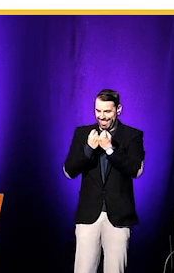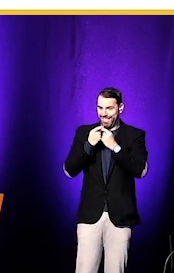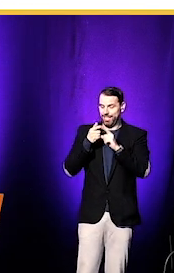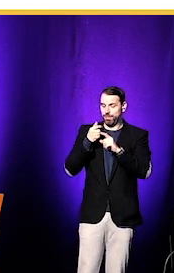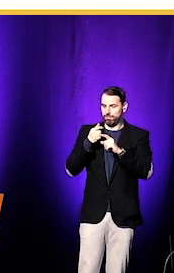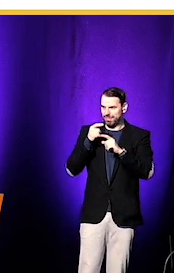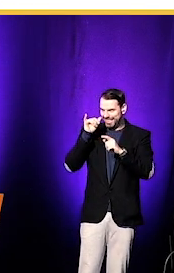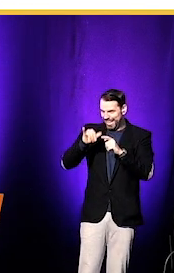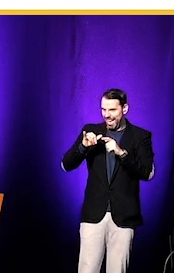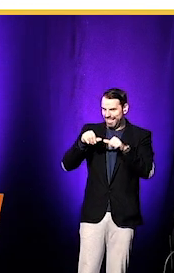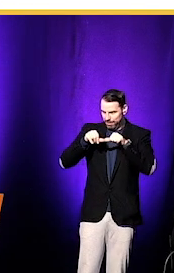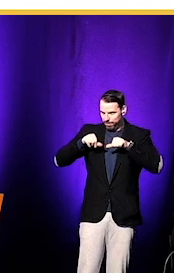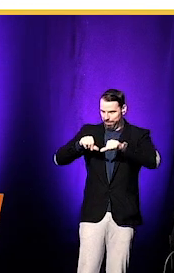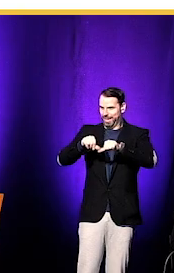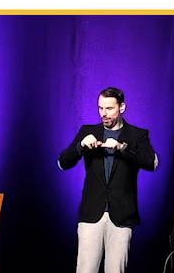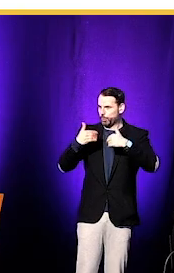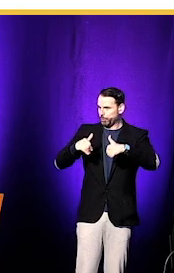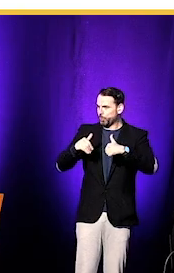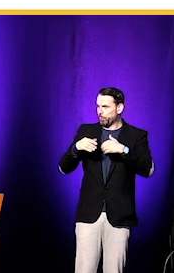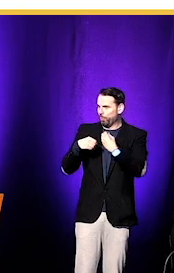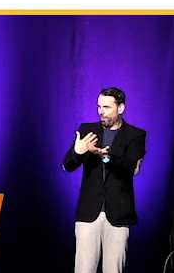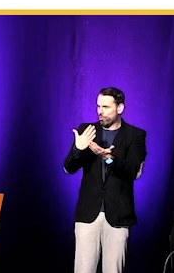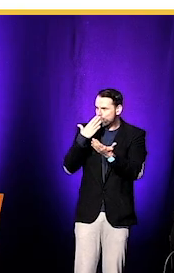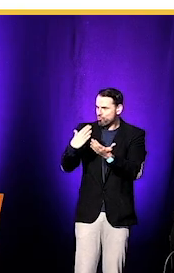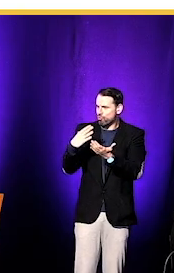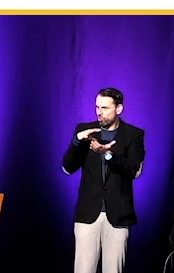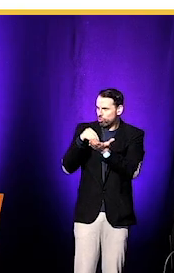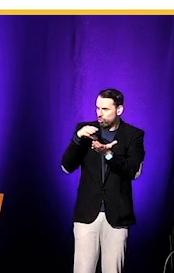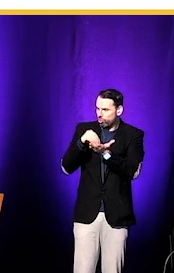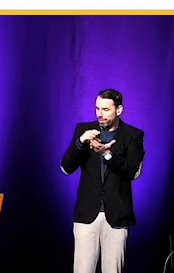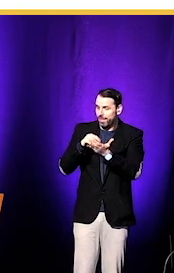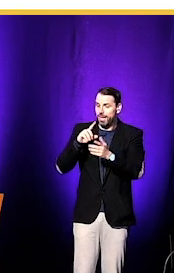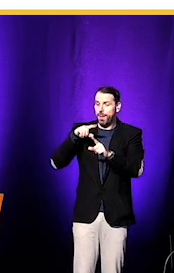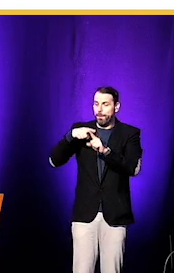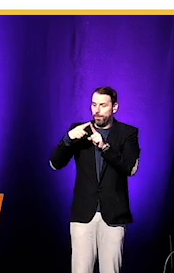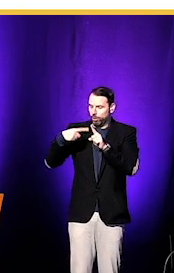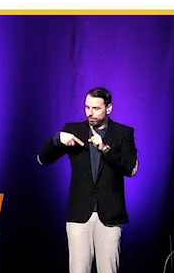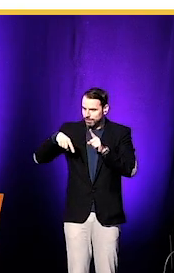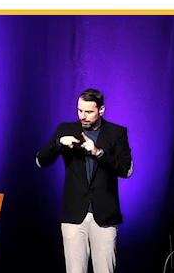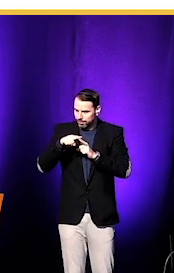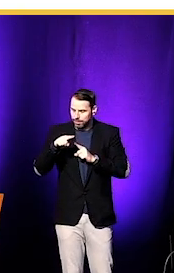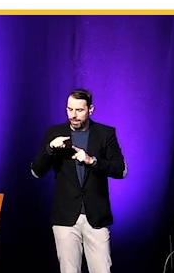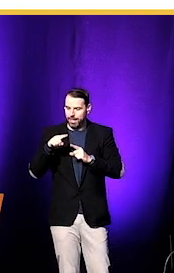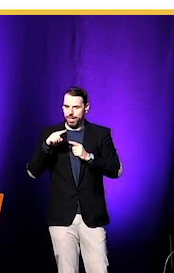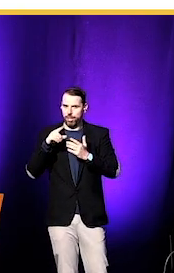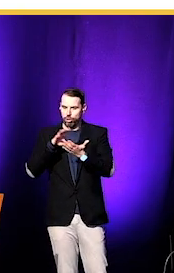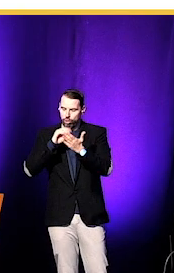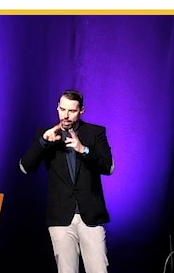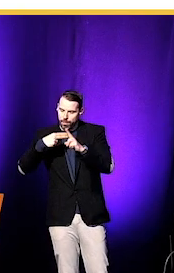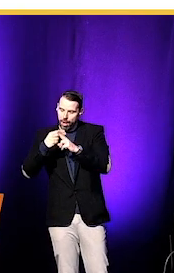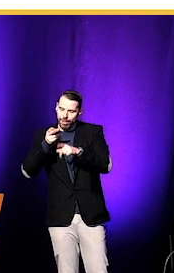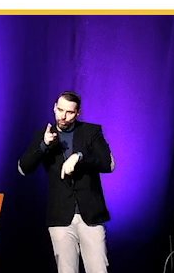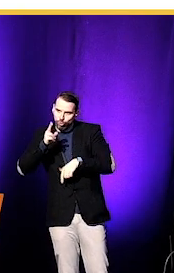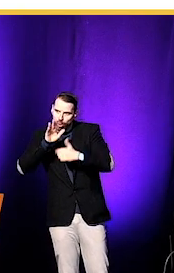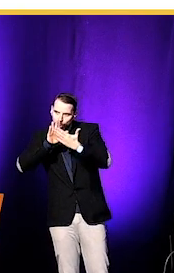same time, the graduate students were immersed in the study of cultural historical approaches to learning and development through coursework with me and Mike